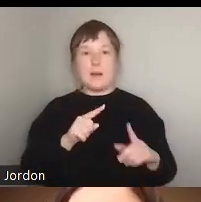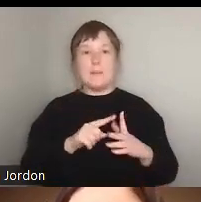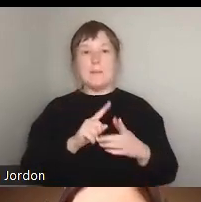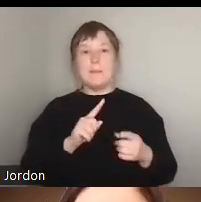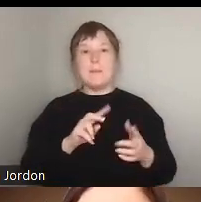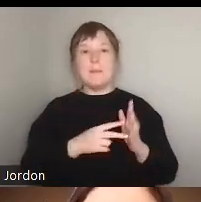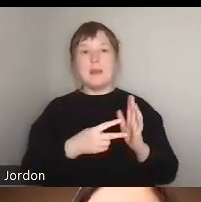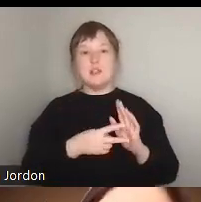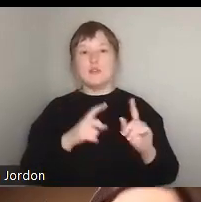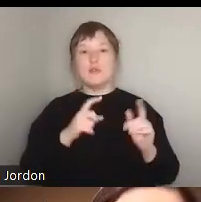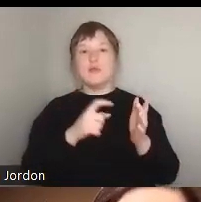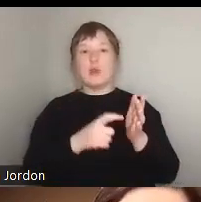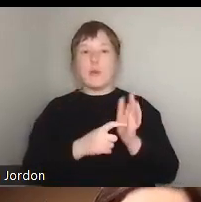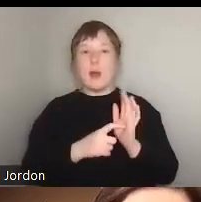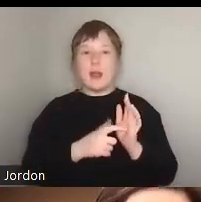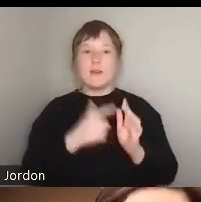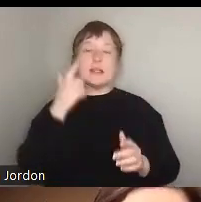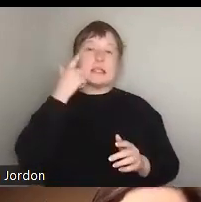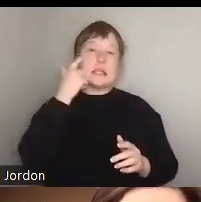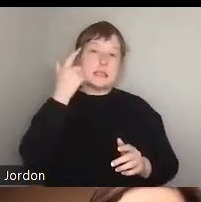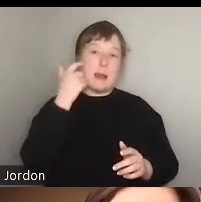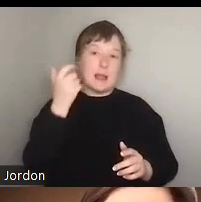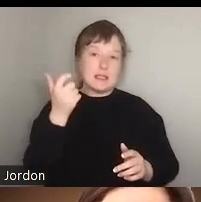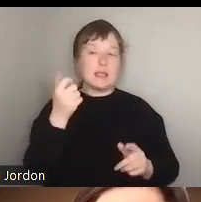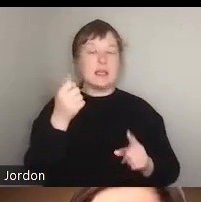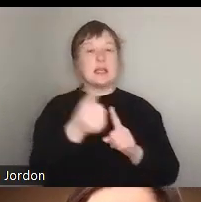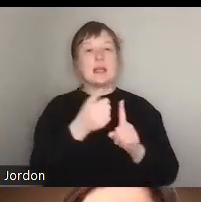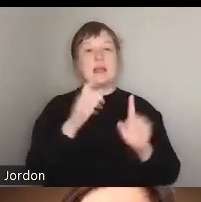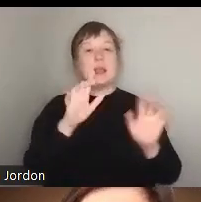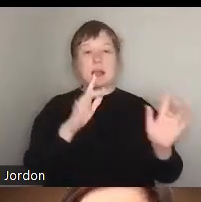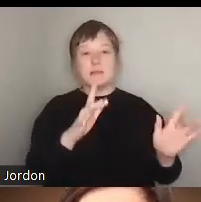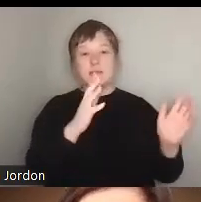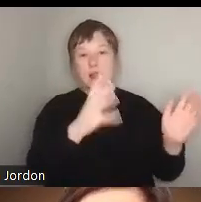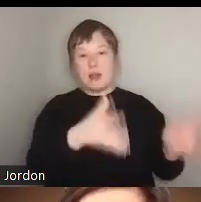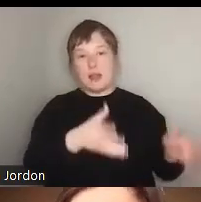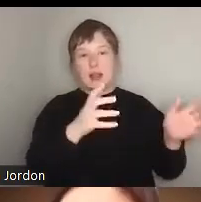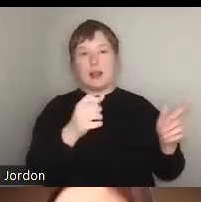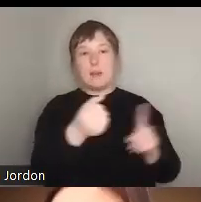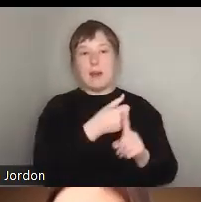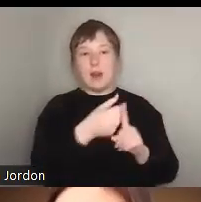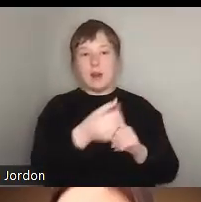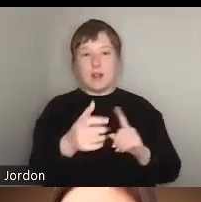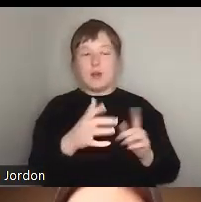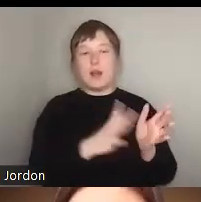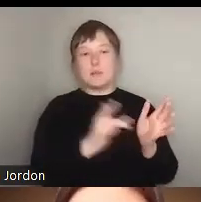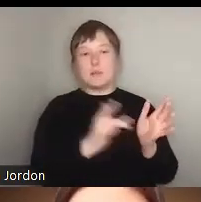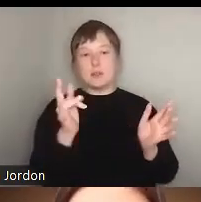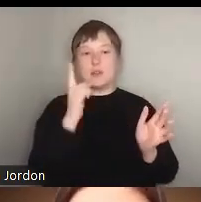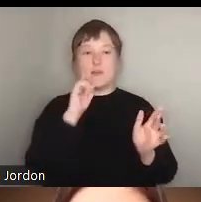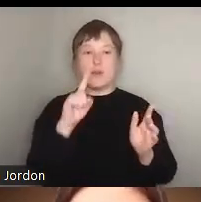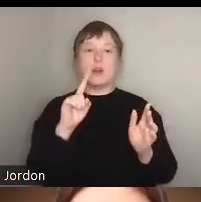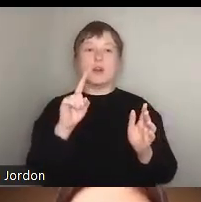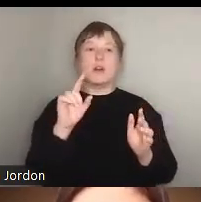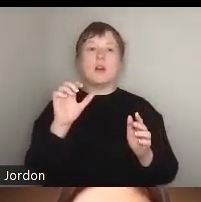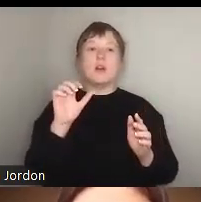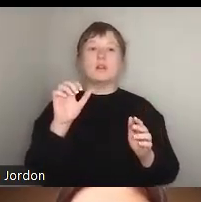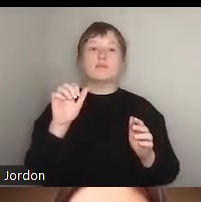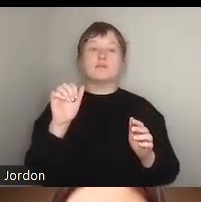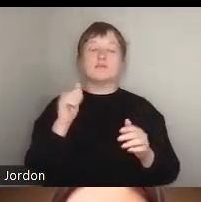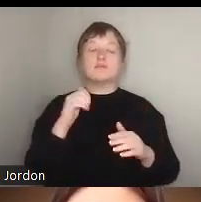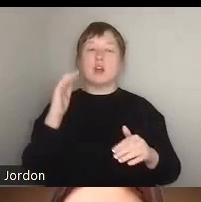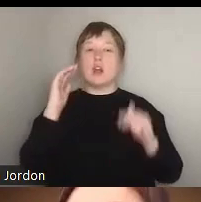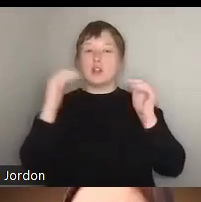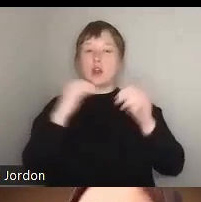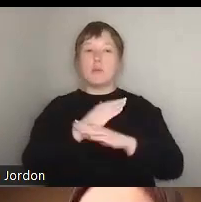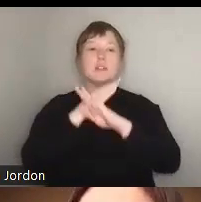report cases of suspected neglect, battery, or exploitation of an endangered adult to Adult Protective Services or law enforcement.